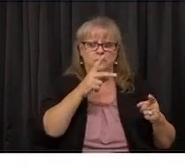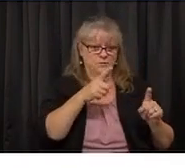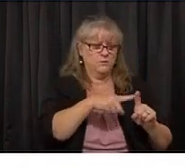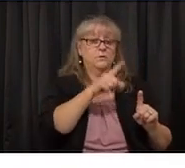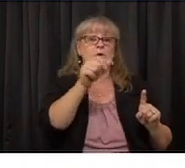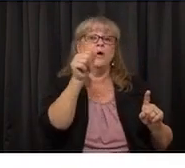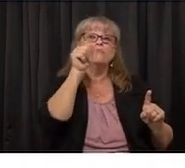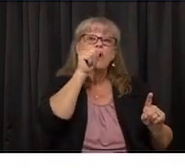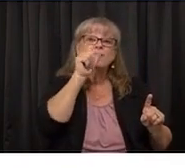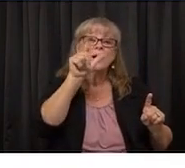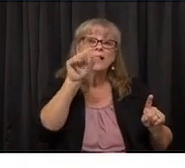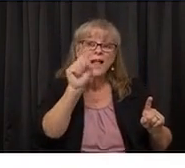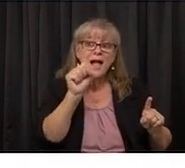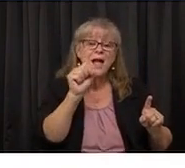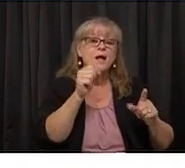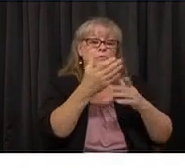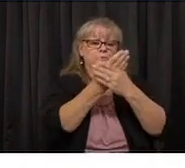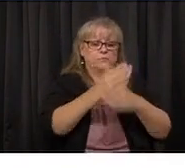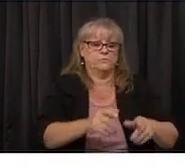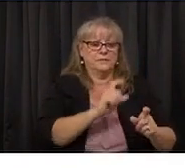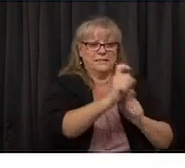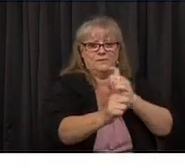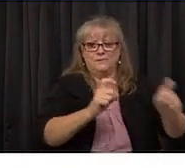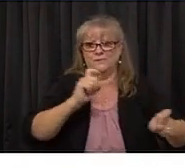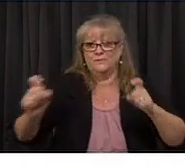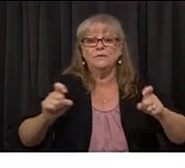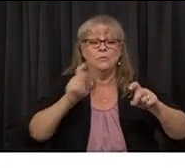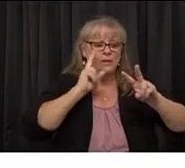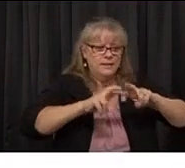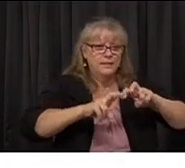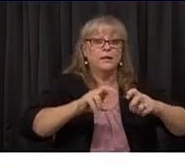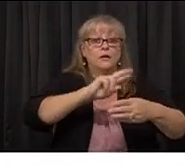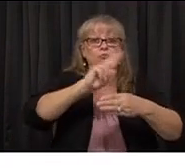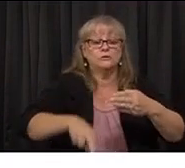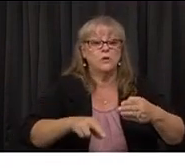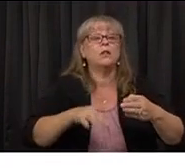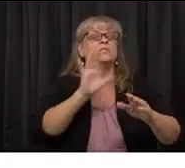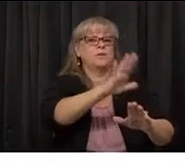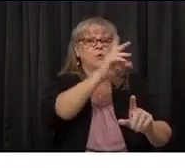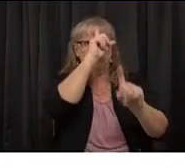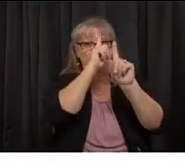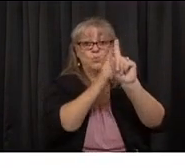day or two, and cutting through that backlog that we have not been able to count on our